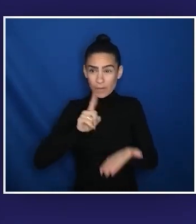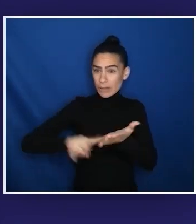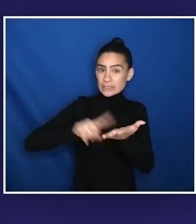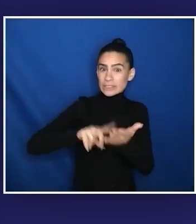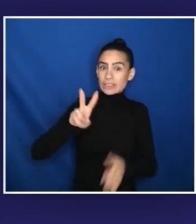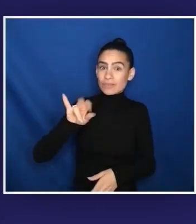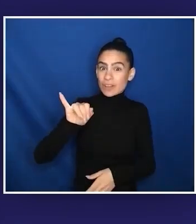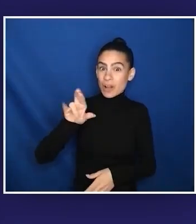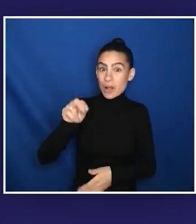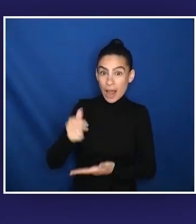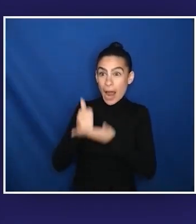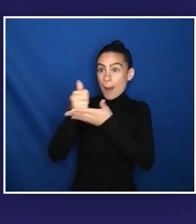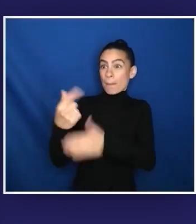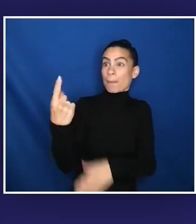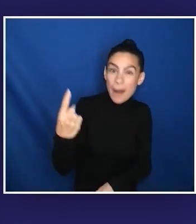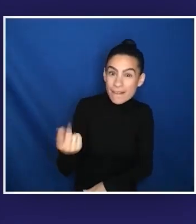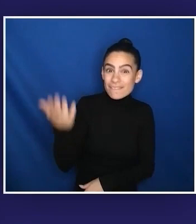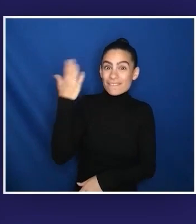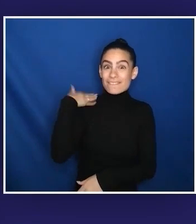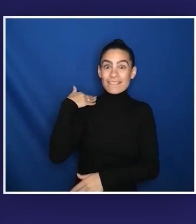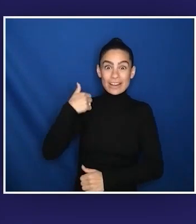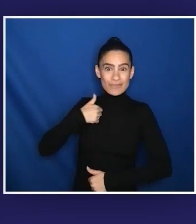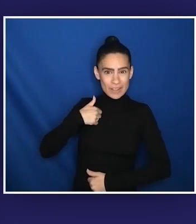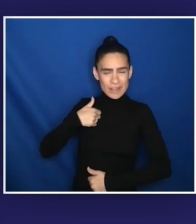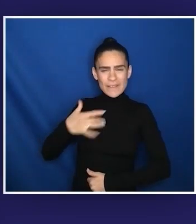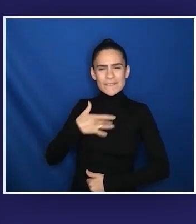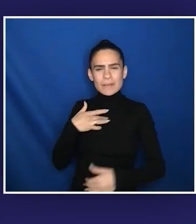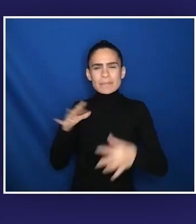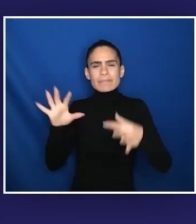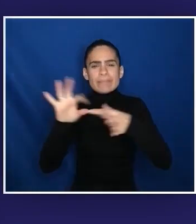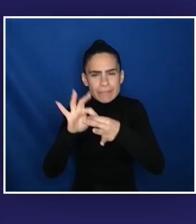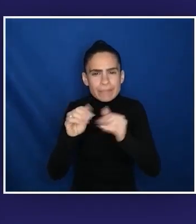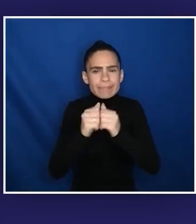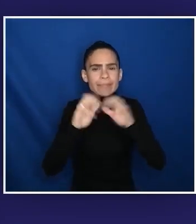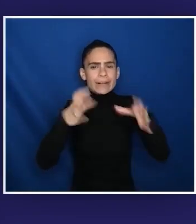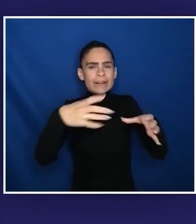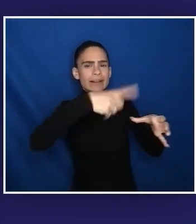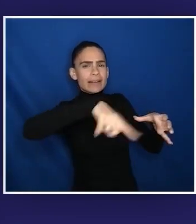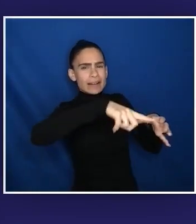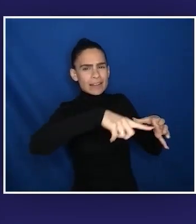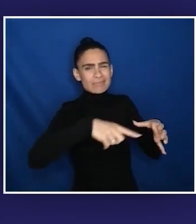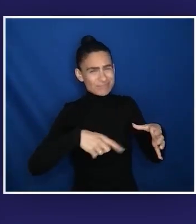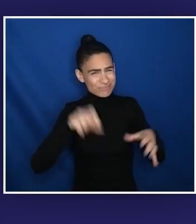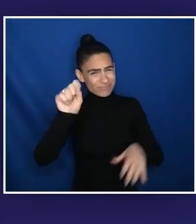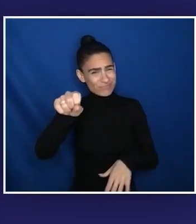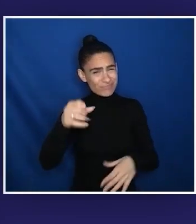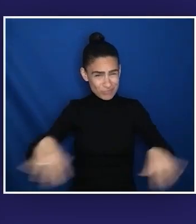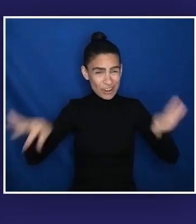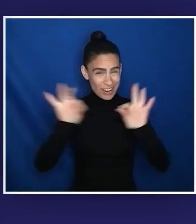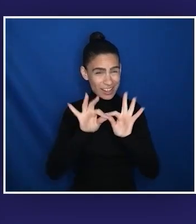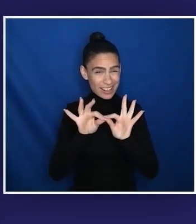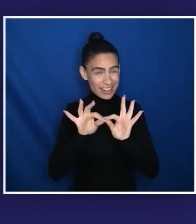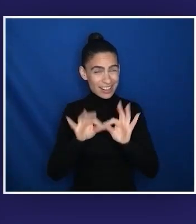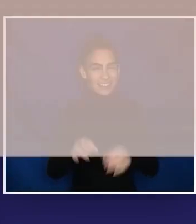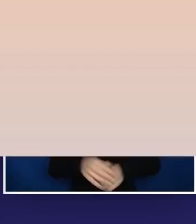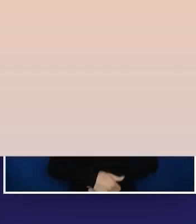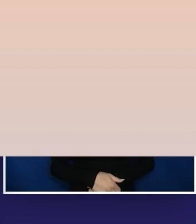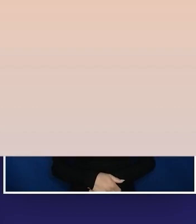our research at VIRO can help one veteran potentially feel connected to a greater veteran community, then it's all worth